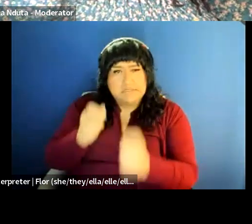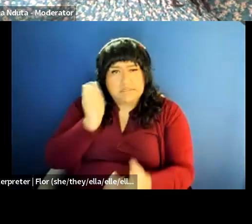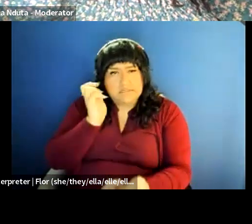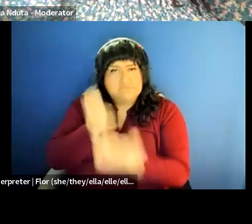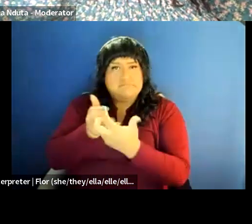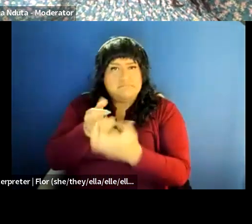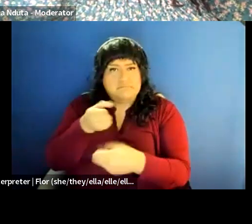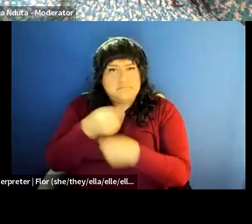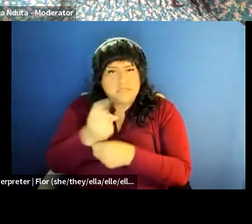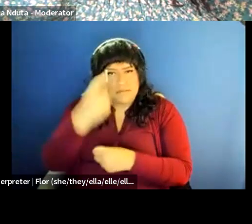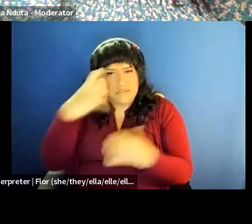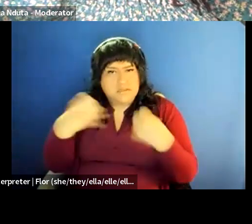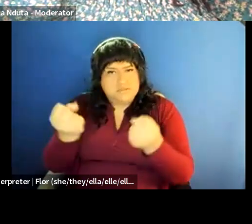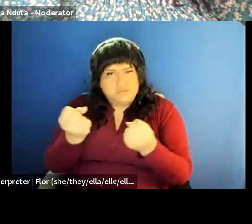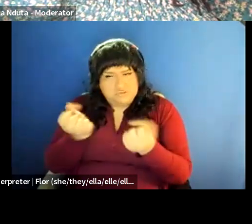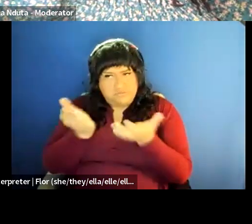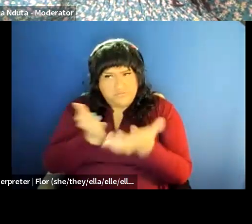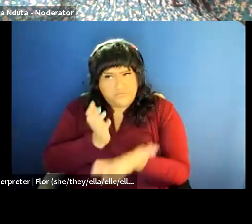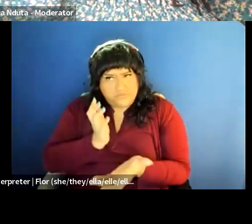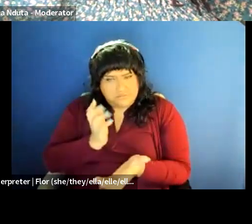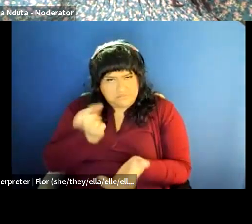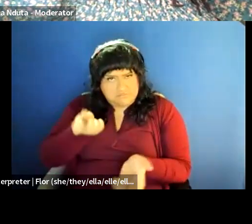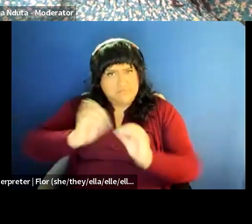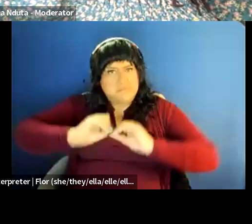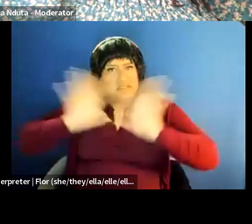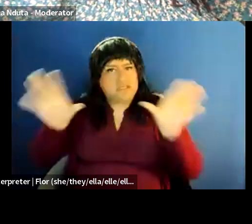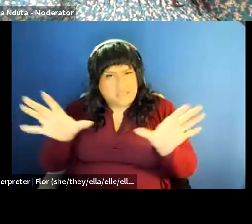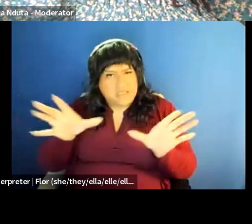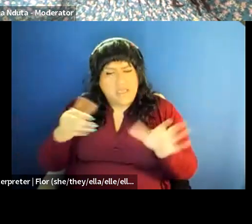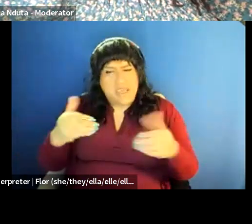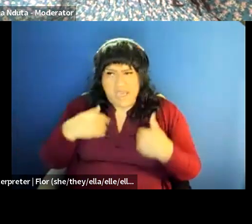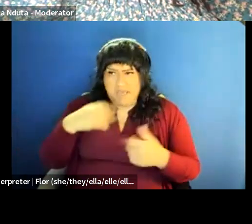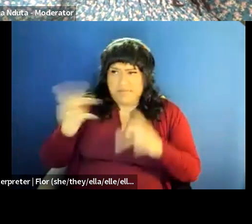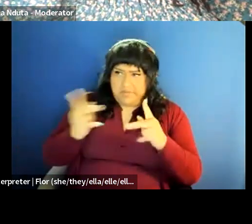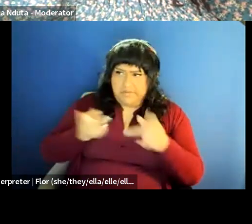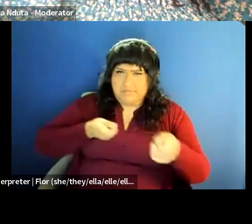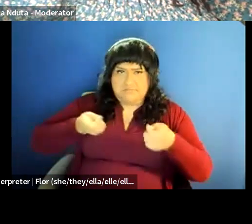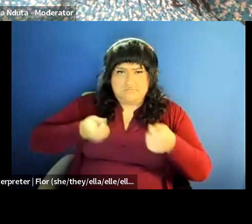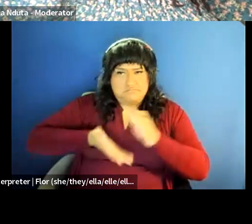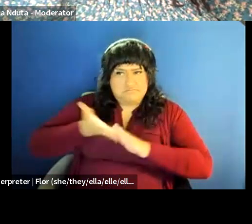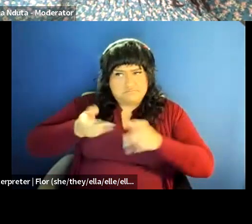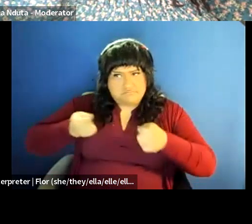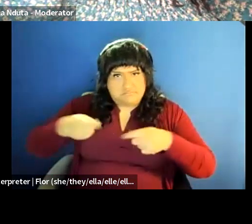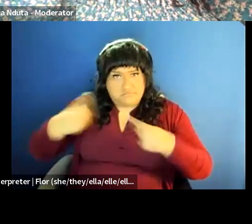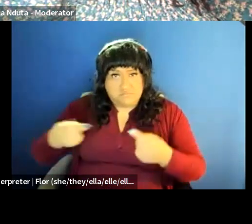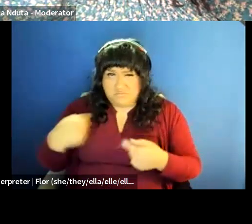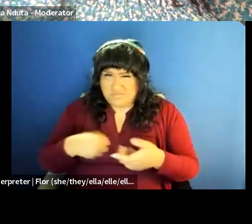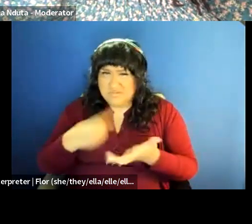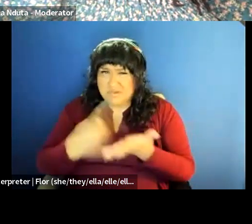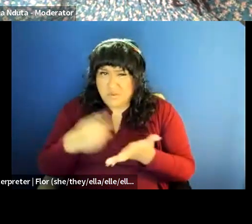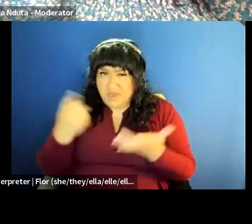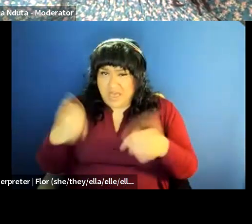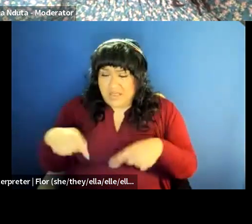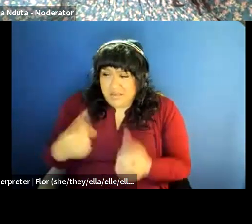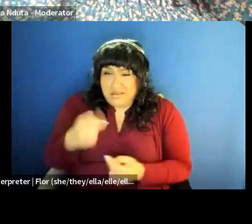them peer-driven, peer-run. We can talk about what has happened in the last decade or how